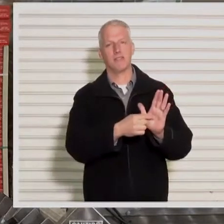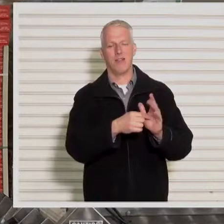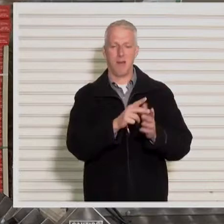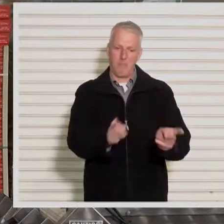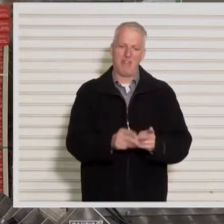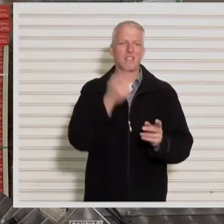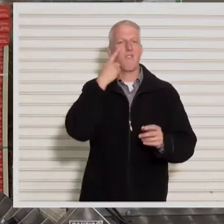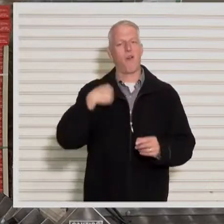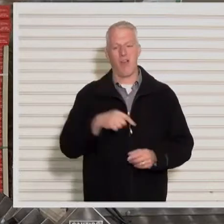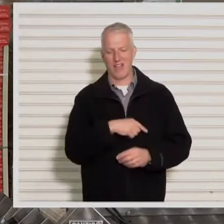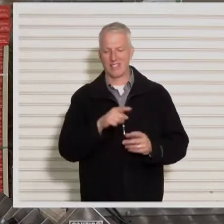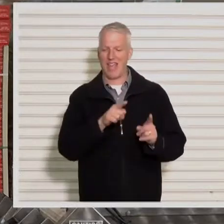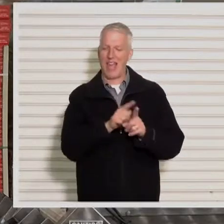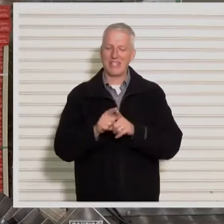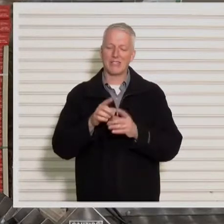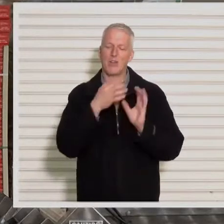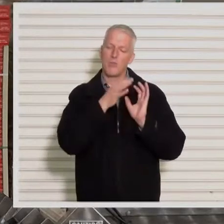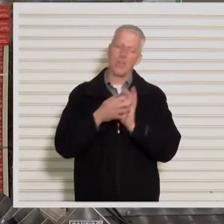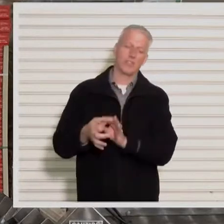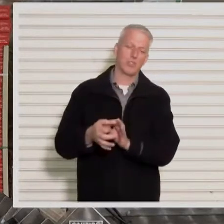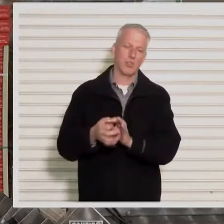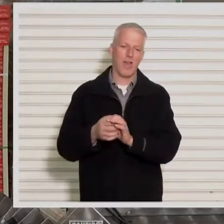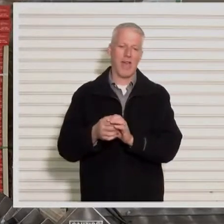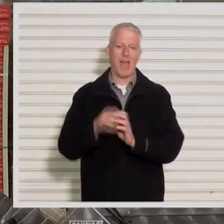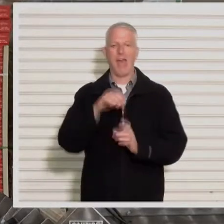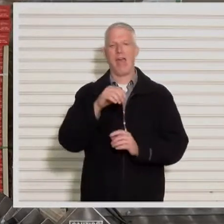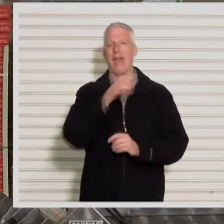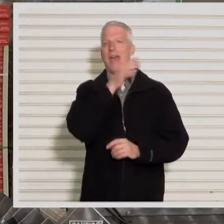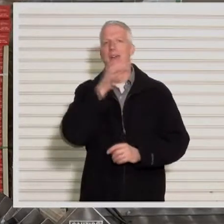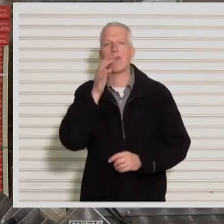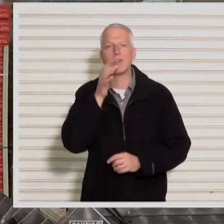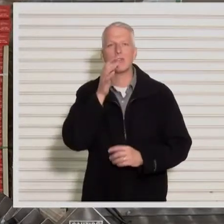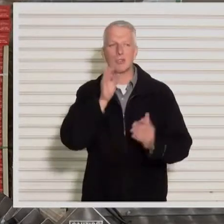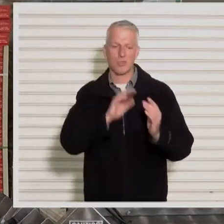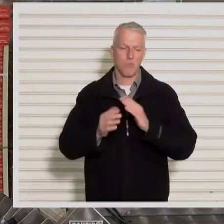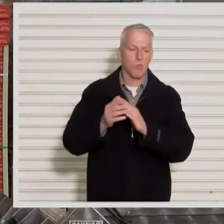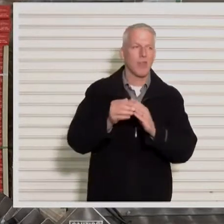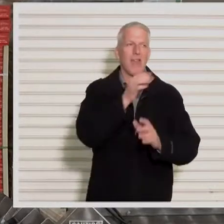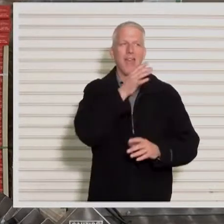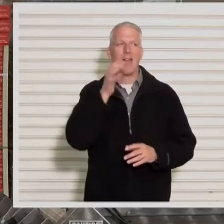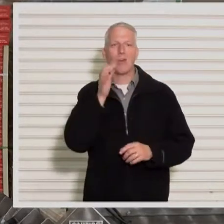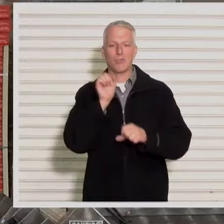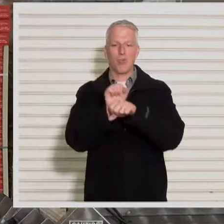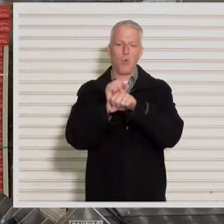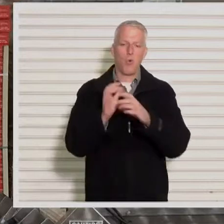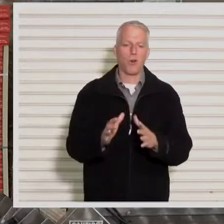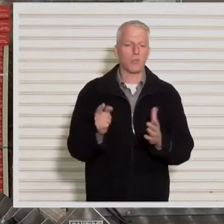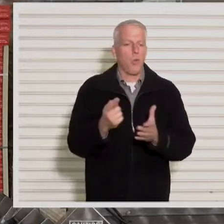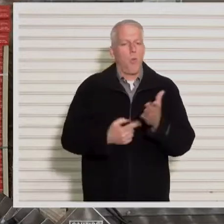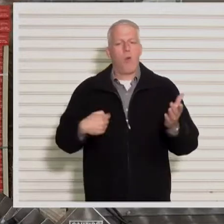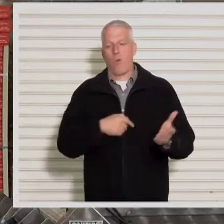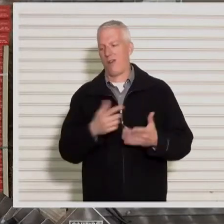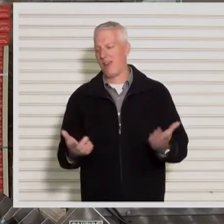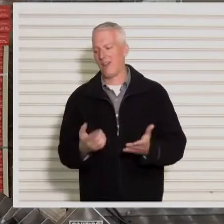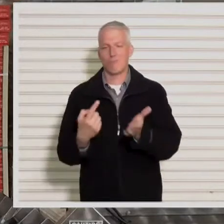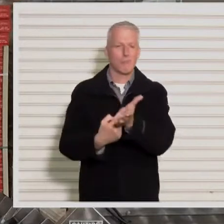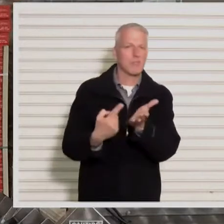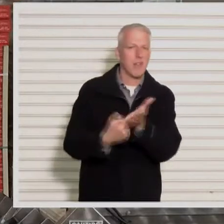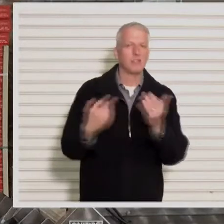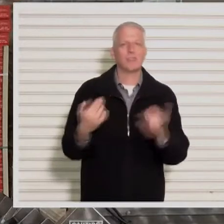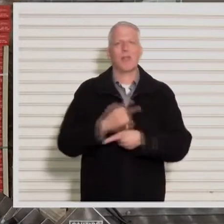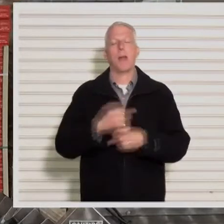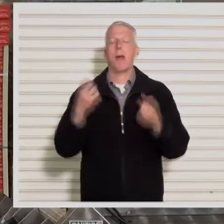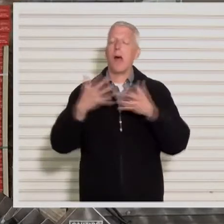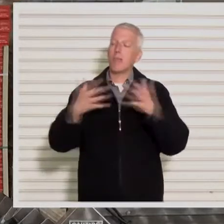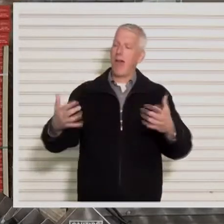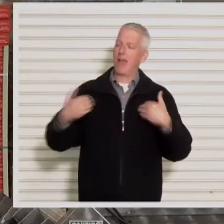for us when it comes to agricultural communities, agricultural workers, and what we're here to discuss today. Much has been